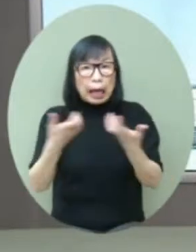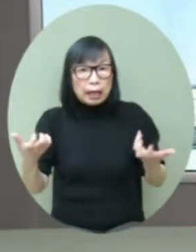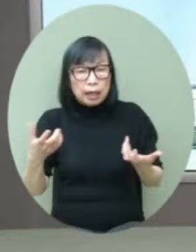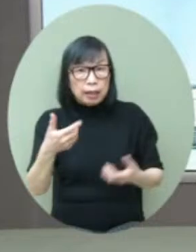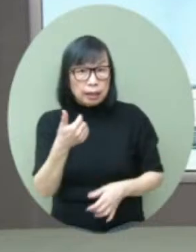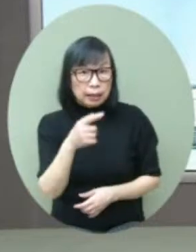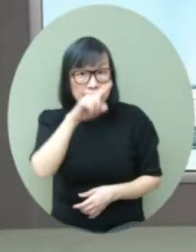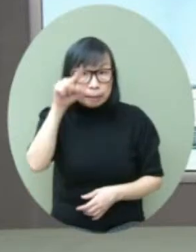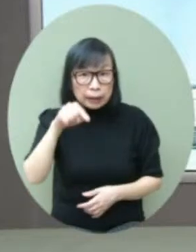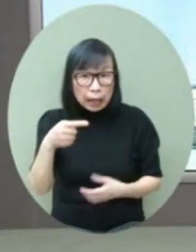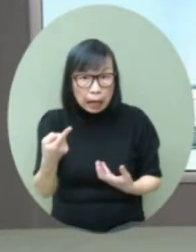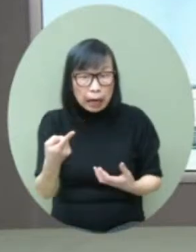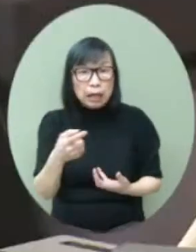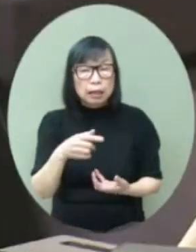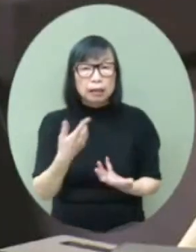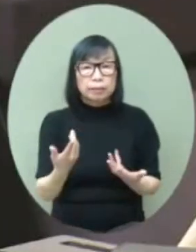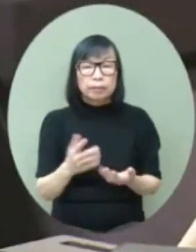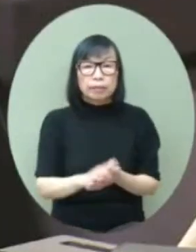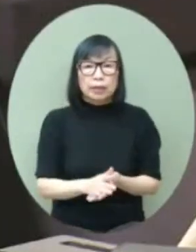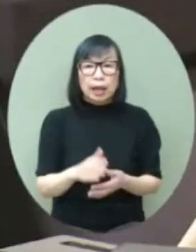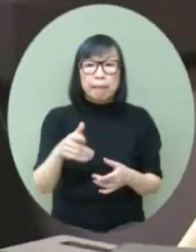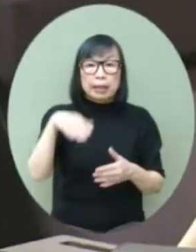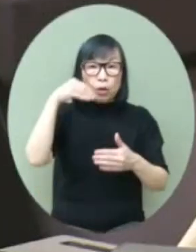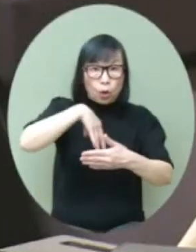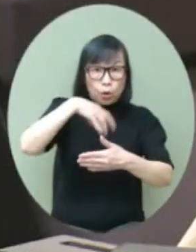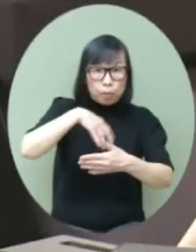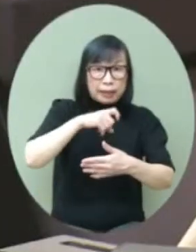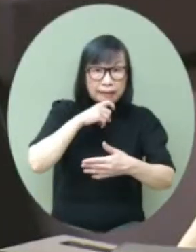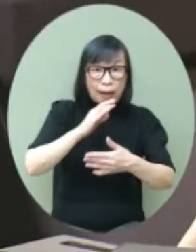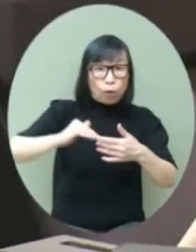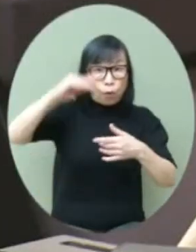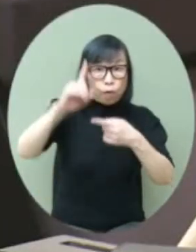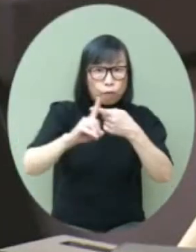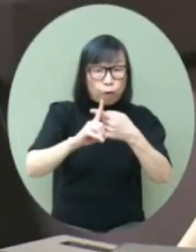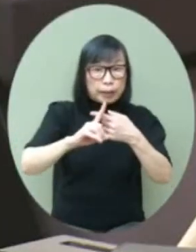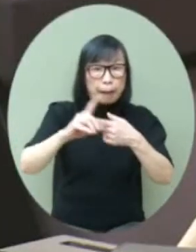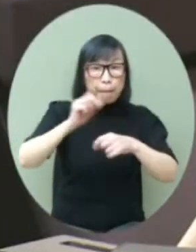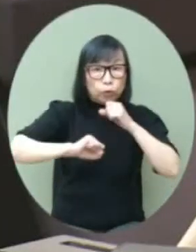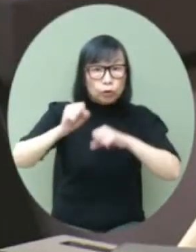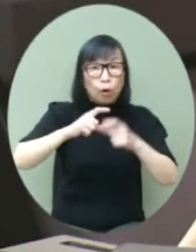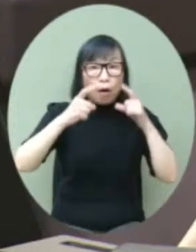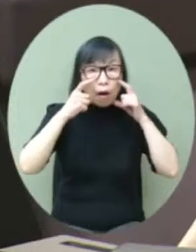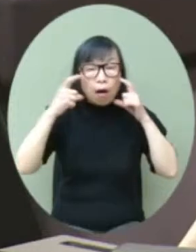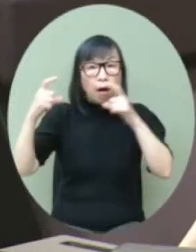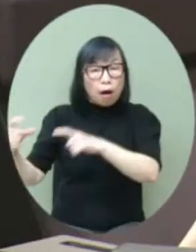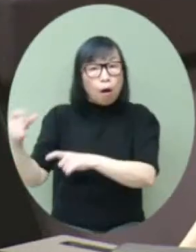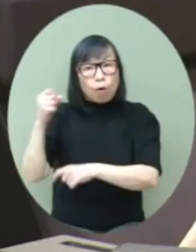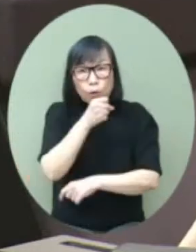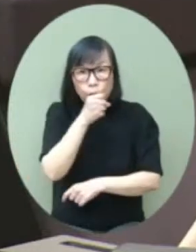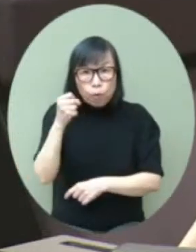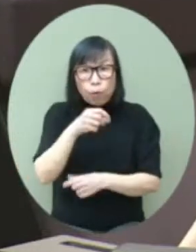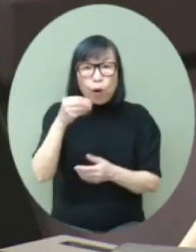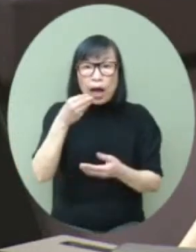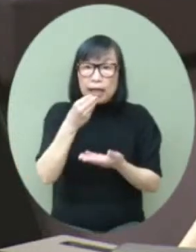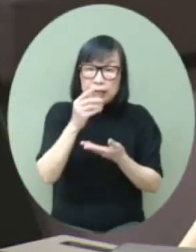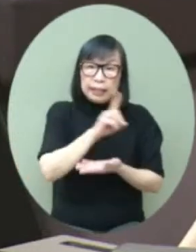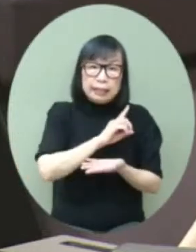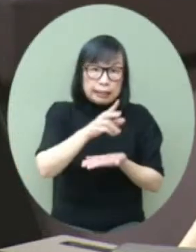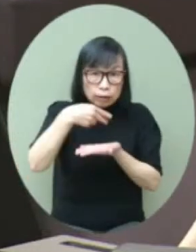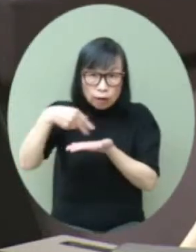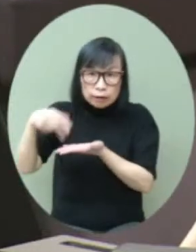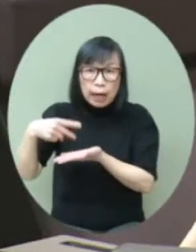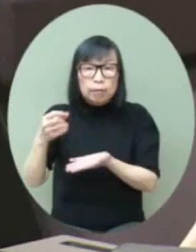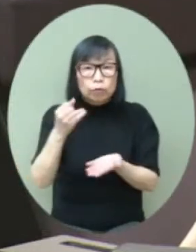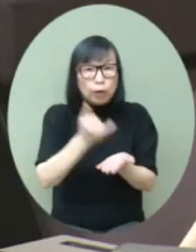party, all of them have to be segregated? Is it because in that party certain high-risk activities took place, like